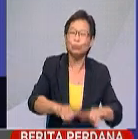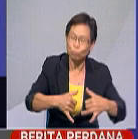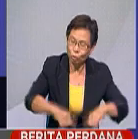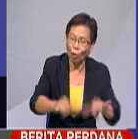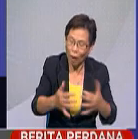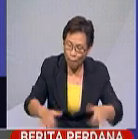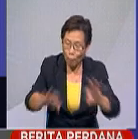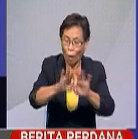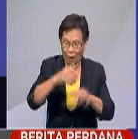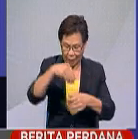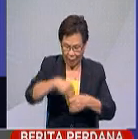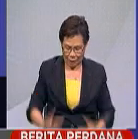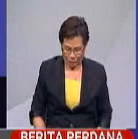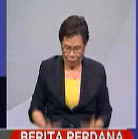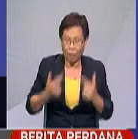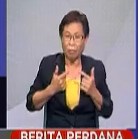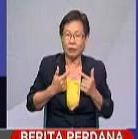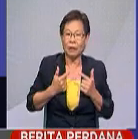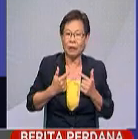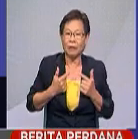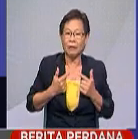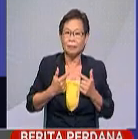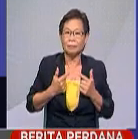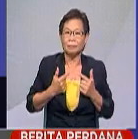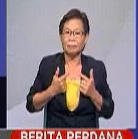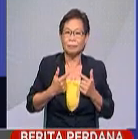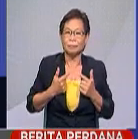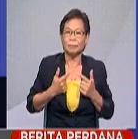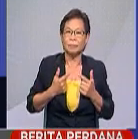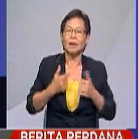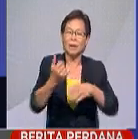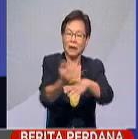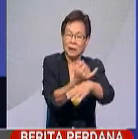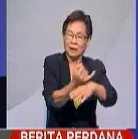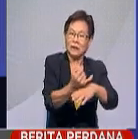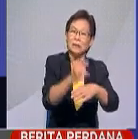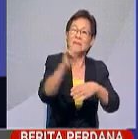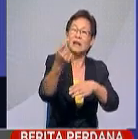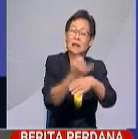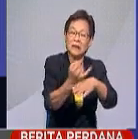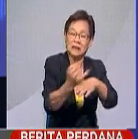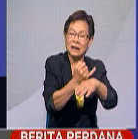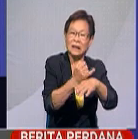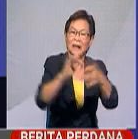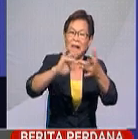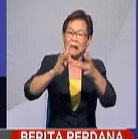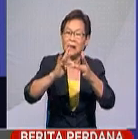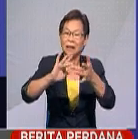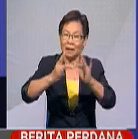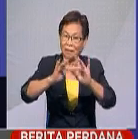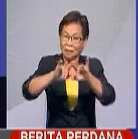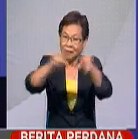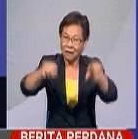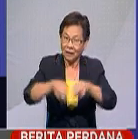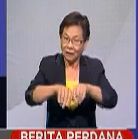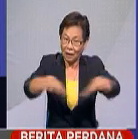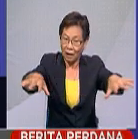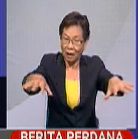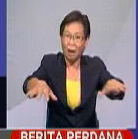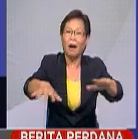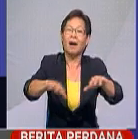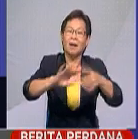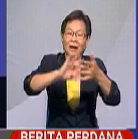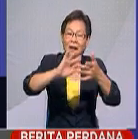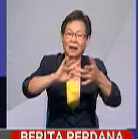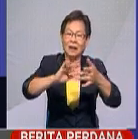a forecast from Accenture, the industrial Internet of Things has the